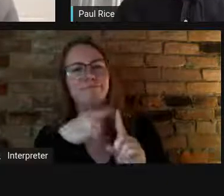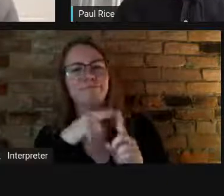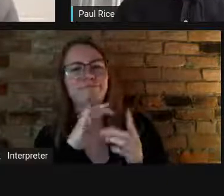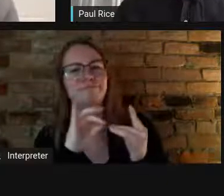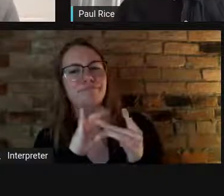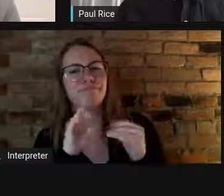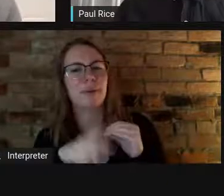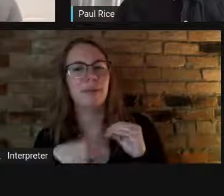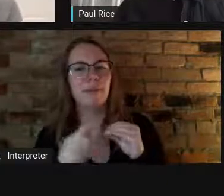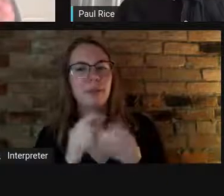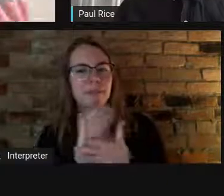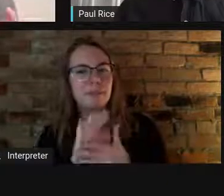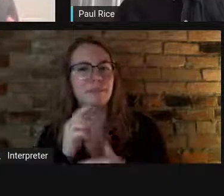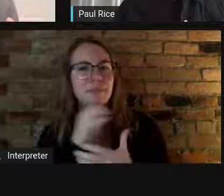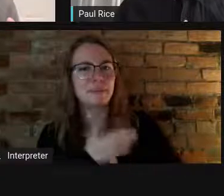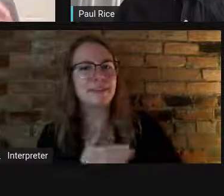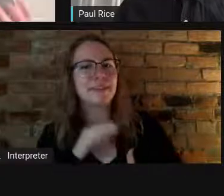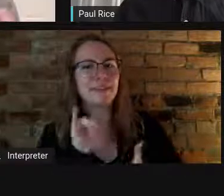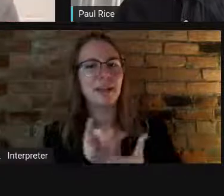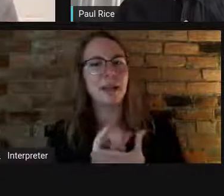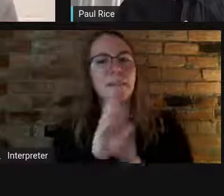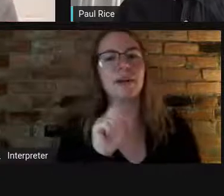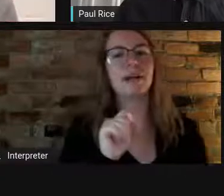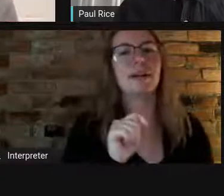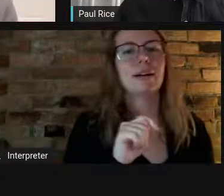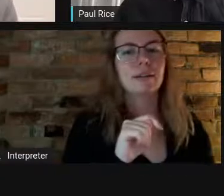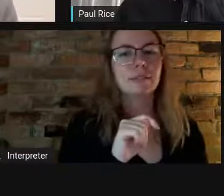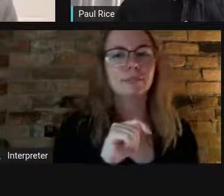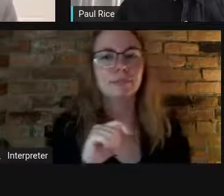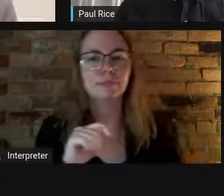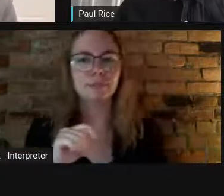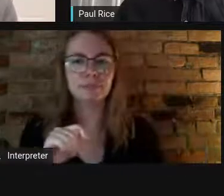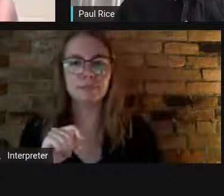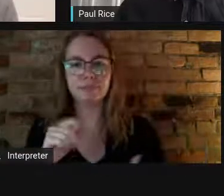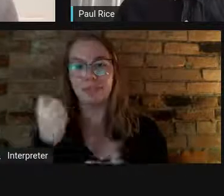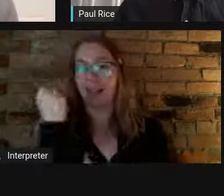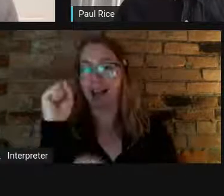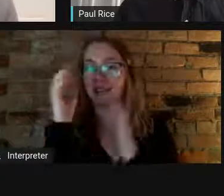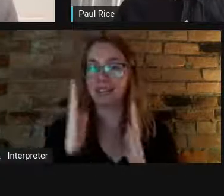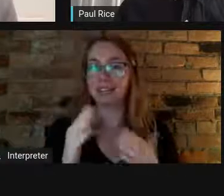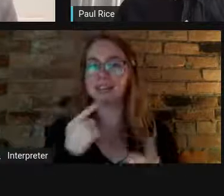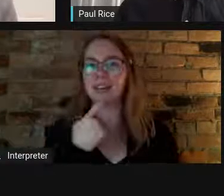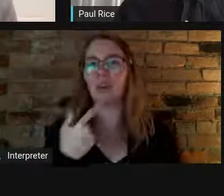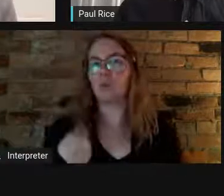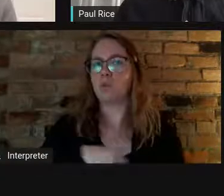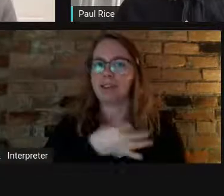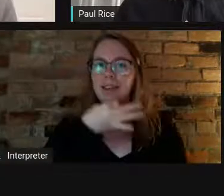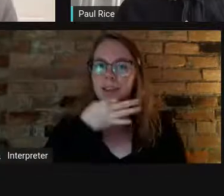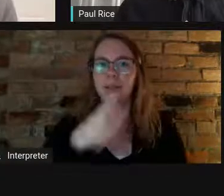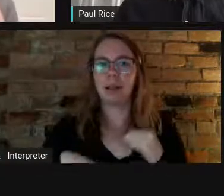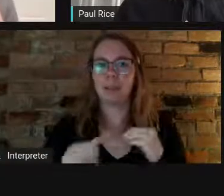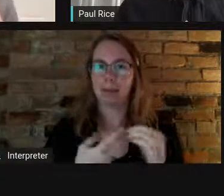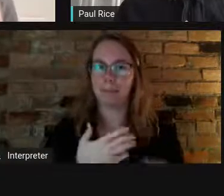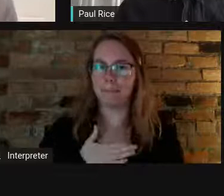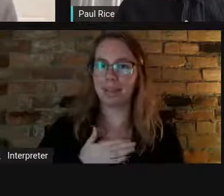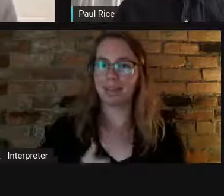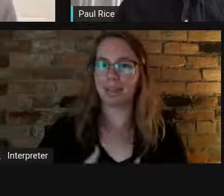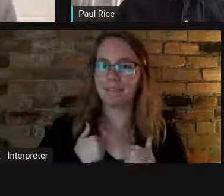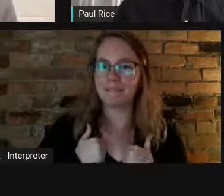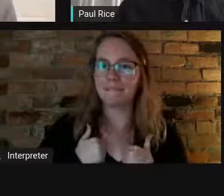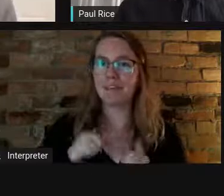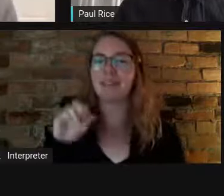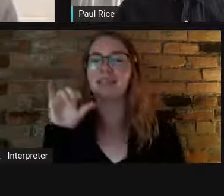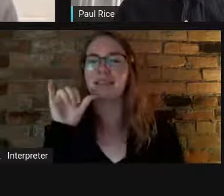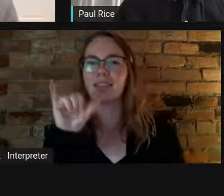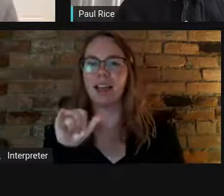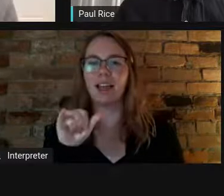really appreciate that. The activists have this phrase they always use, we are the experts on our lives. And that was a mantra that they